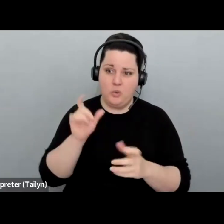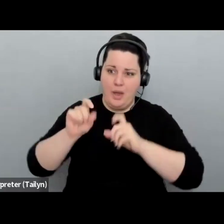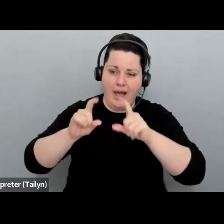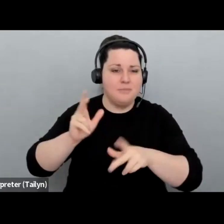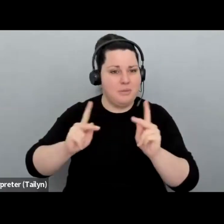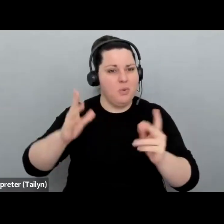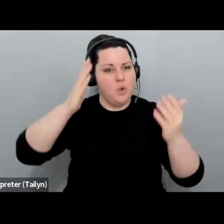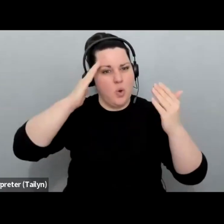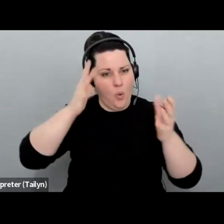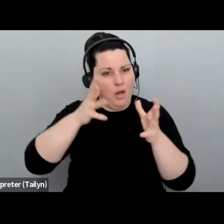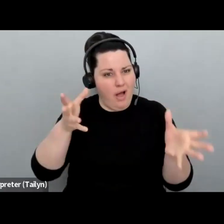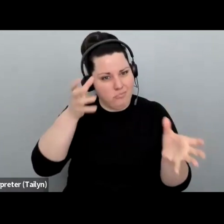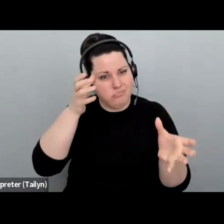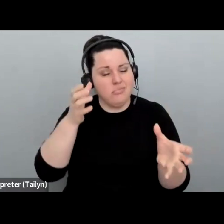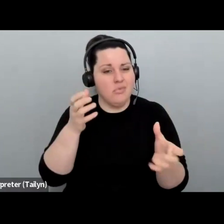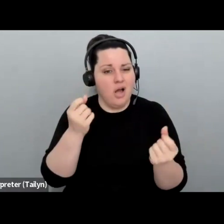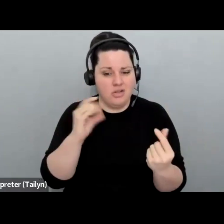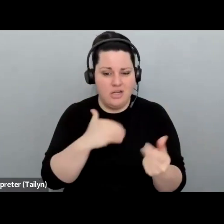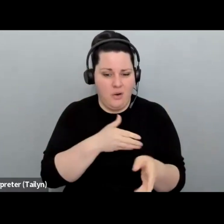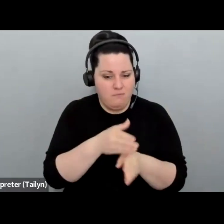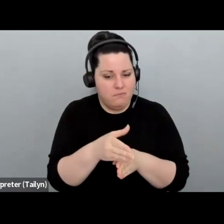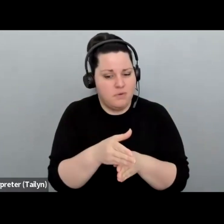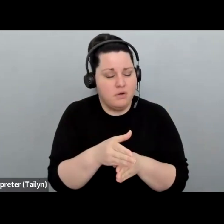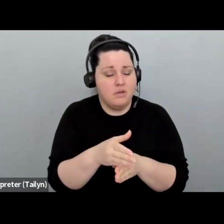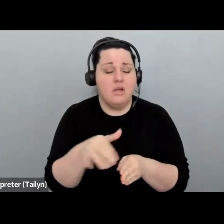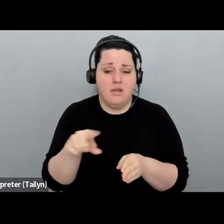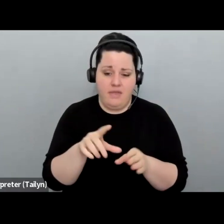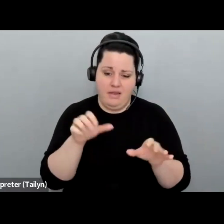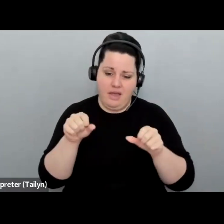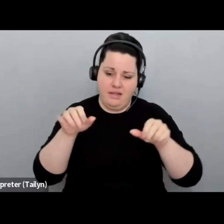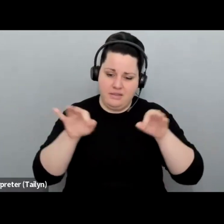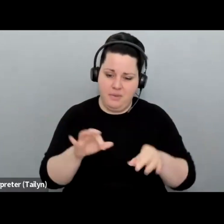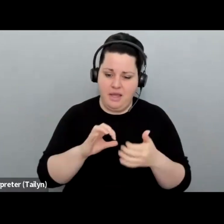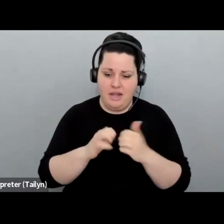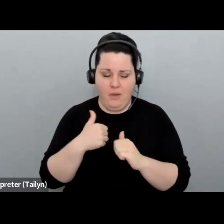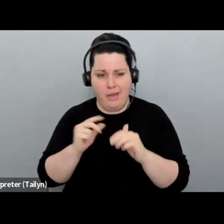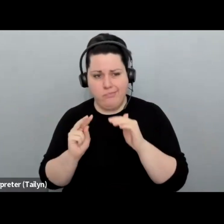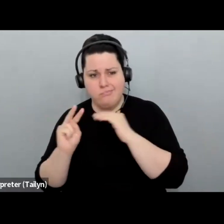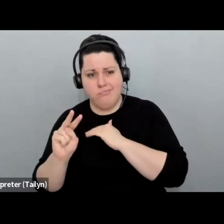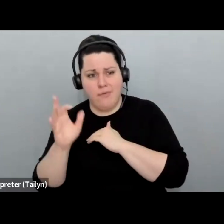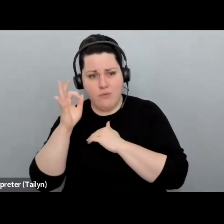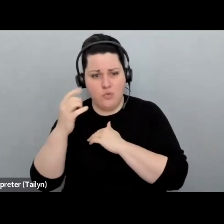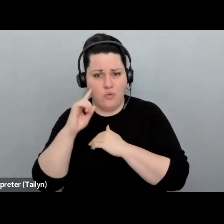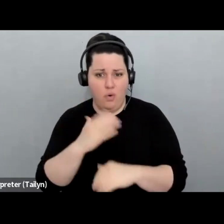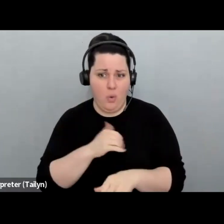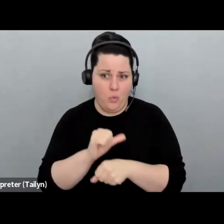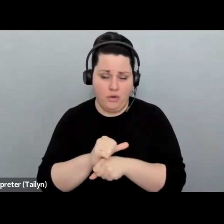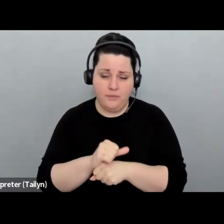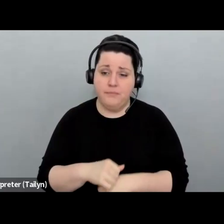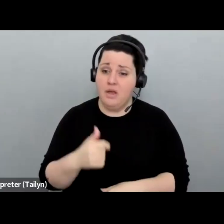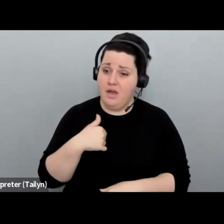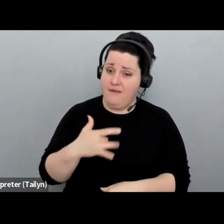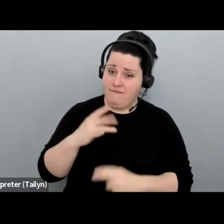knowledgeable folks who understand our field to tell us how they saw the future of our work. I am